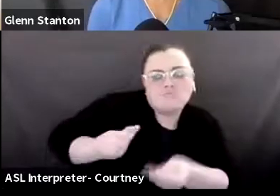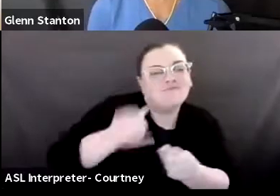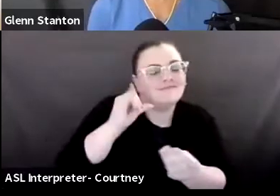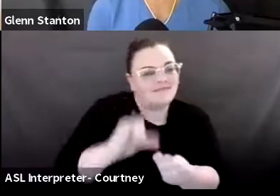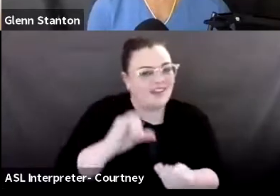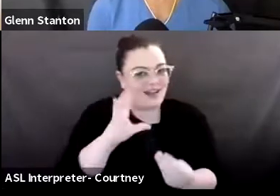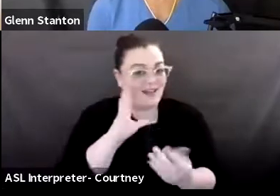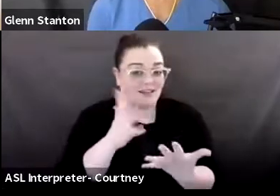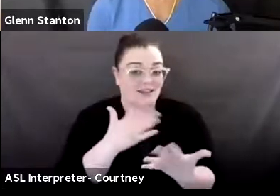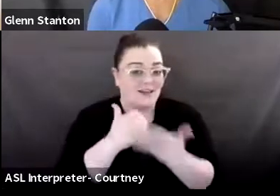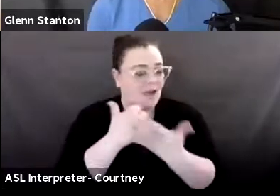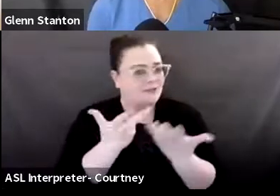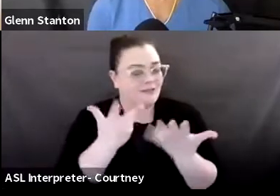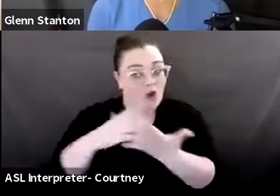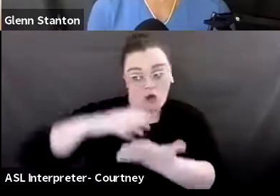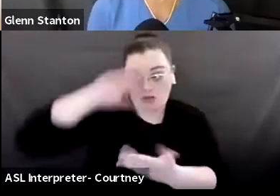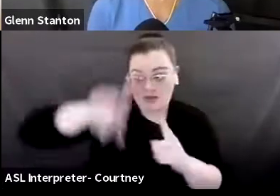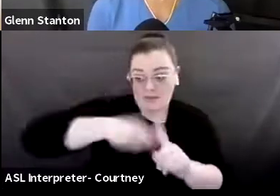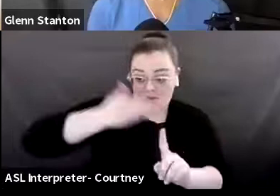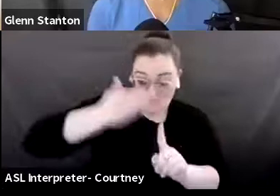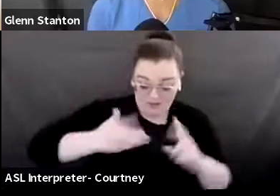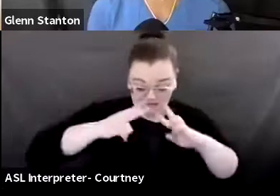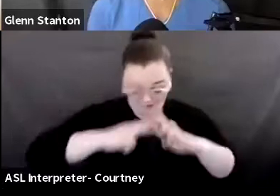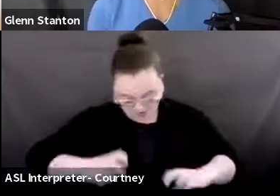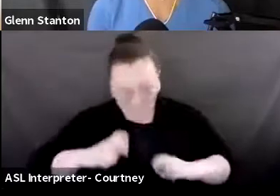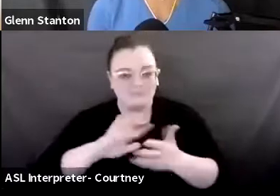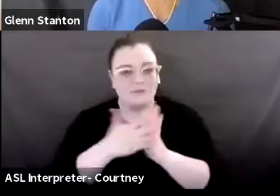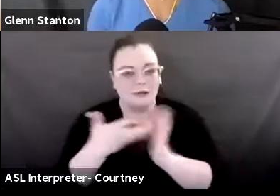everybody richer in everything that they do.